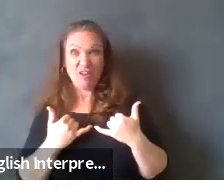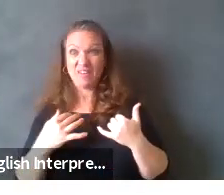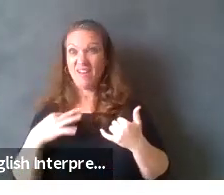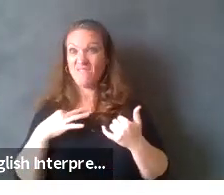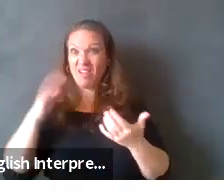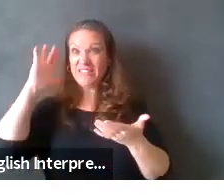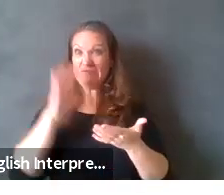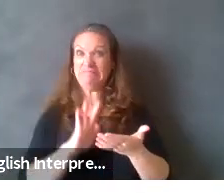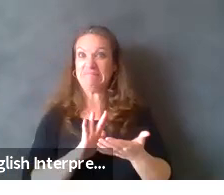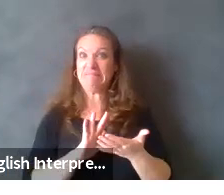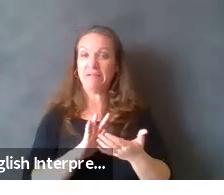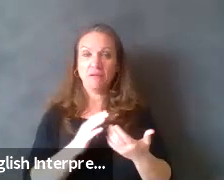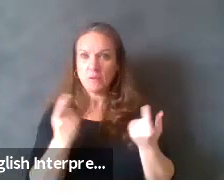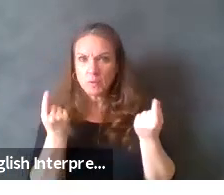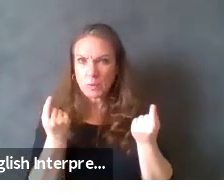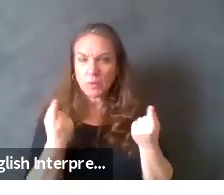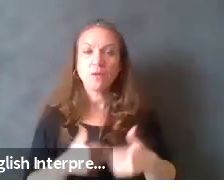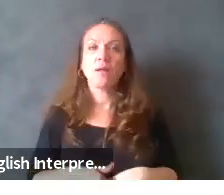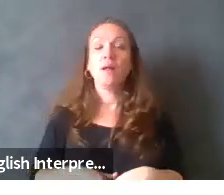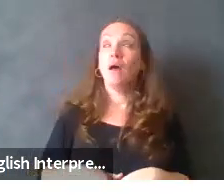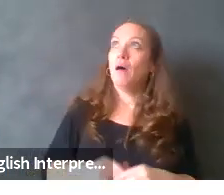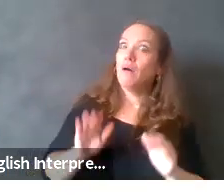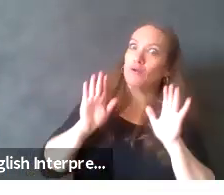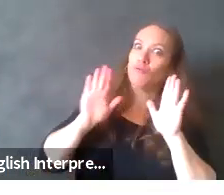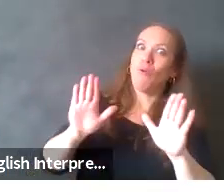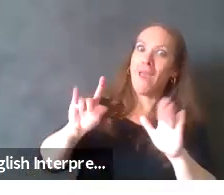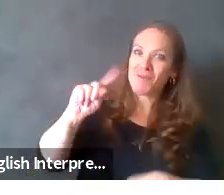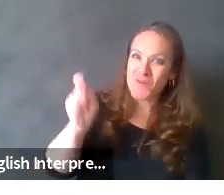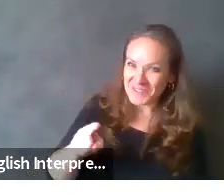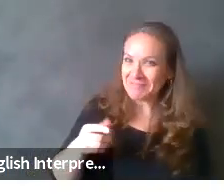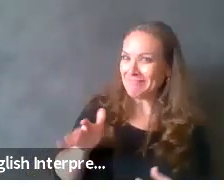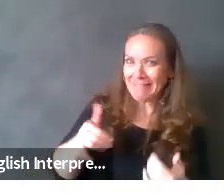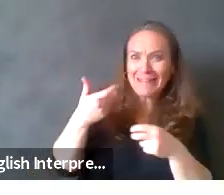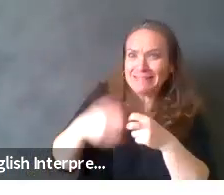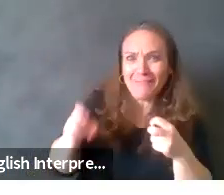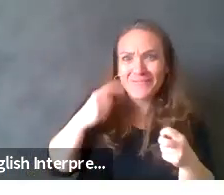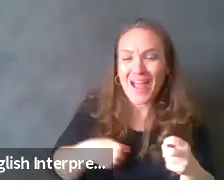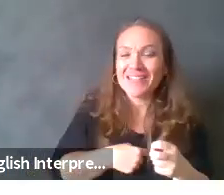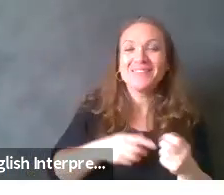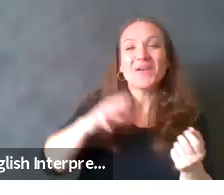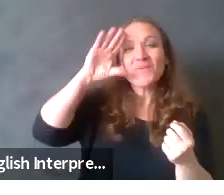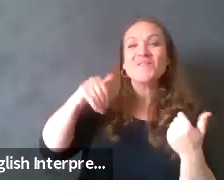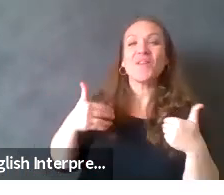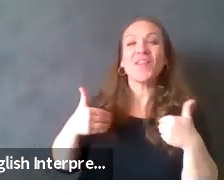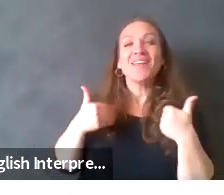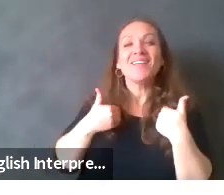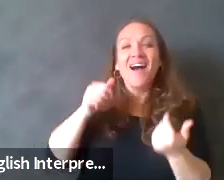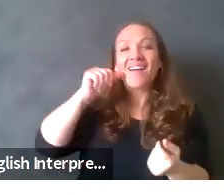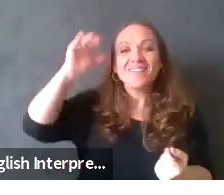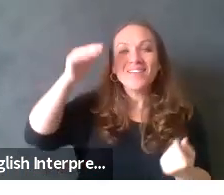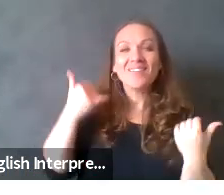Great question. This is tough. I mean, we all know that young adults,